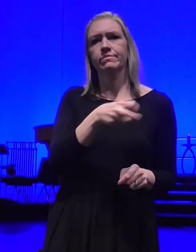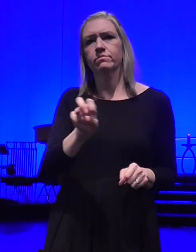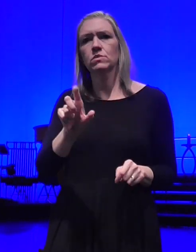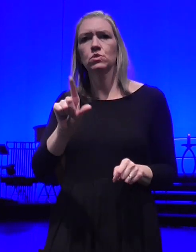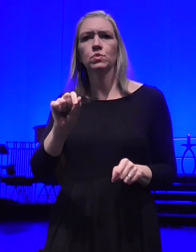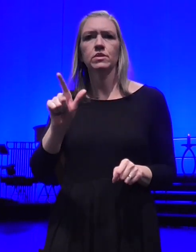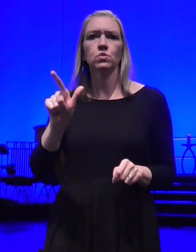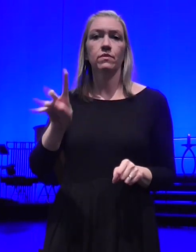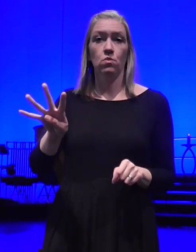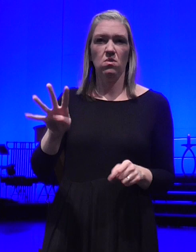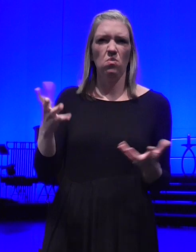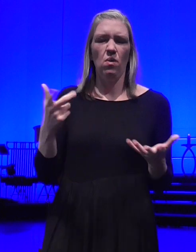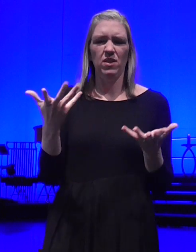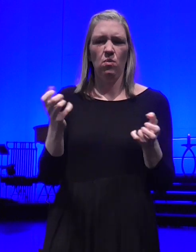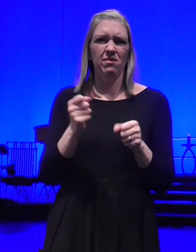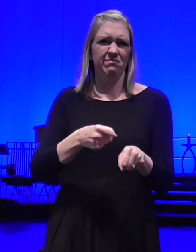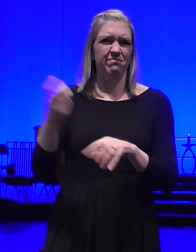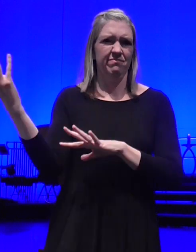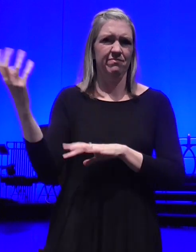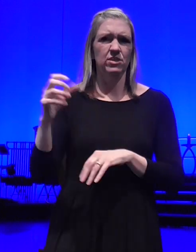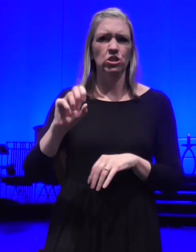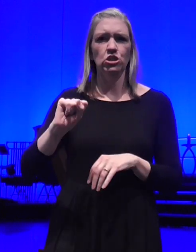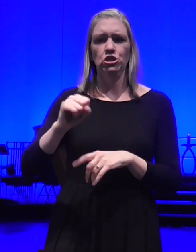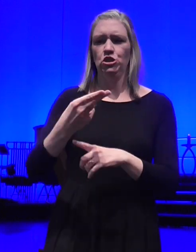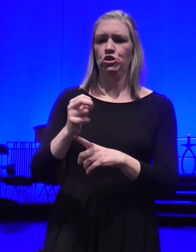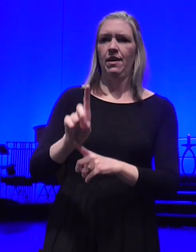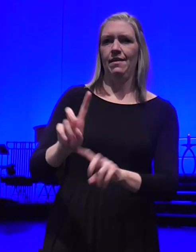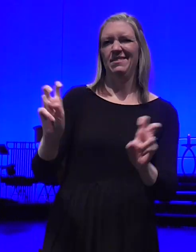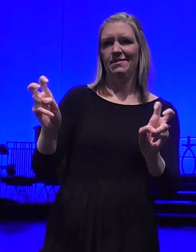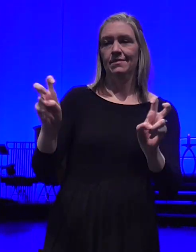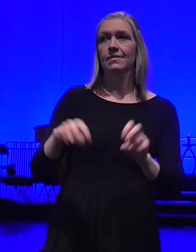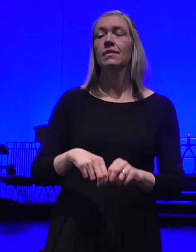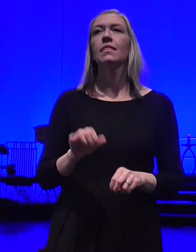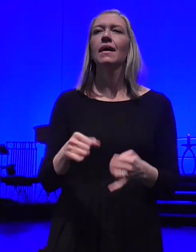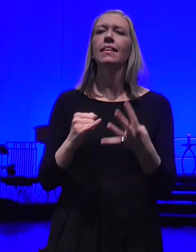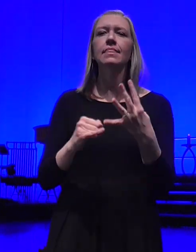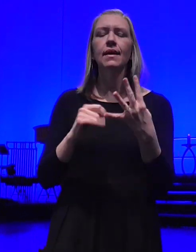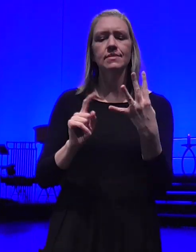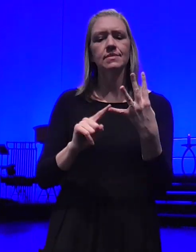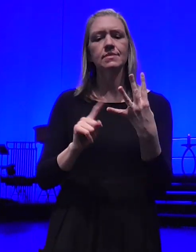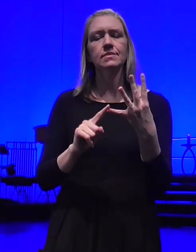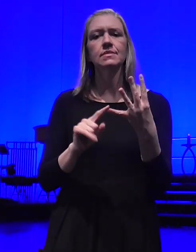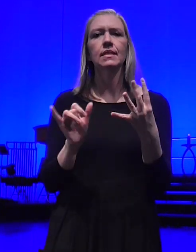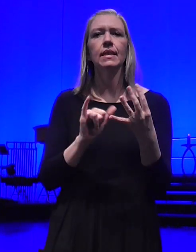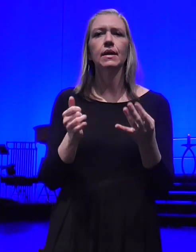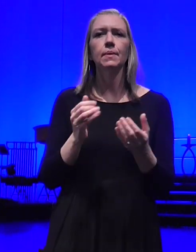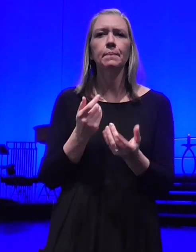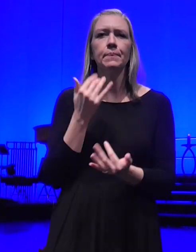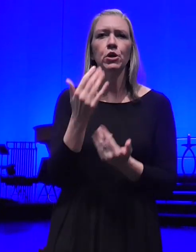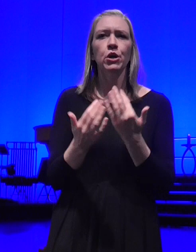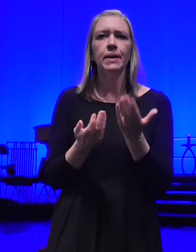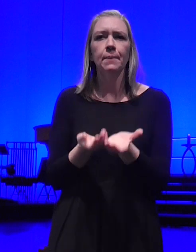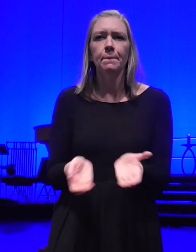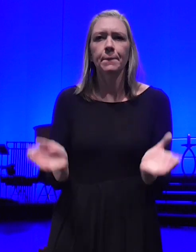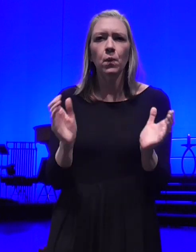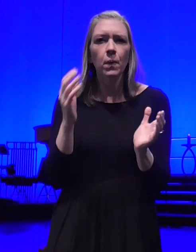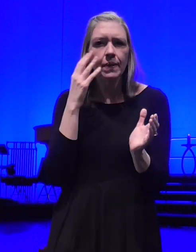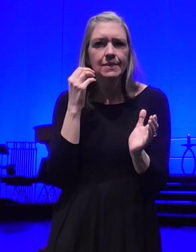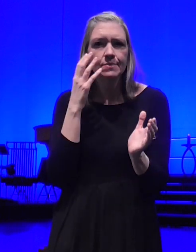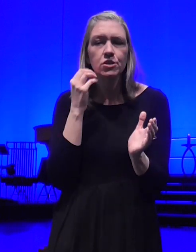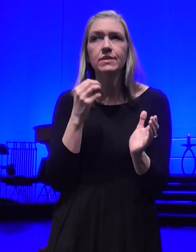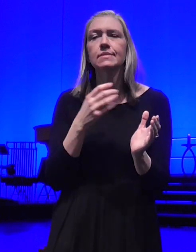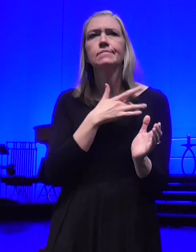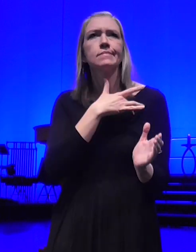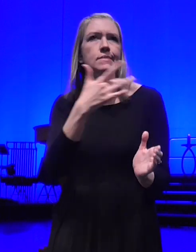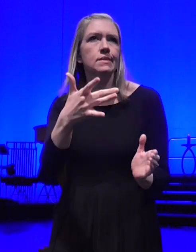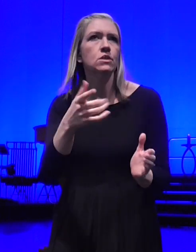2024? Now, that last one is often used as a burning bowl experience. So you write down what it